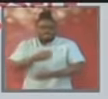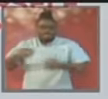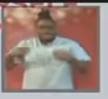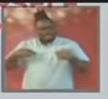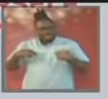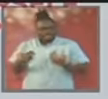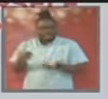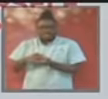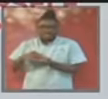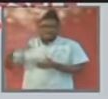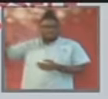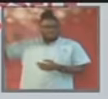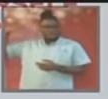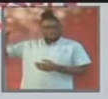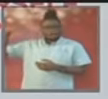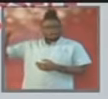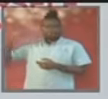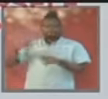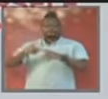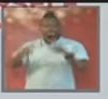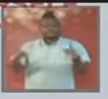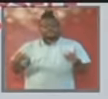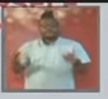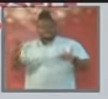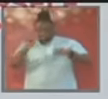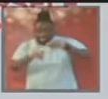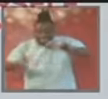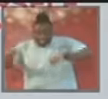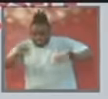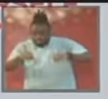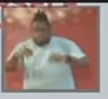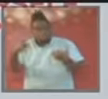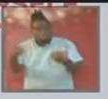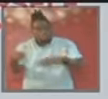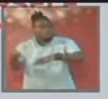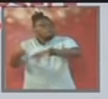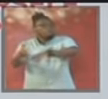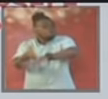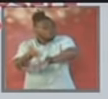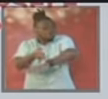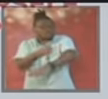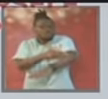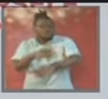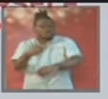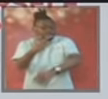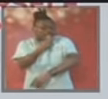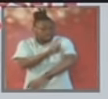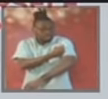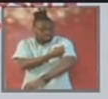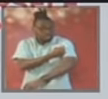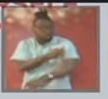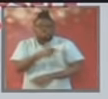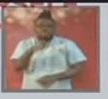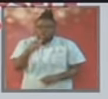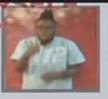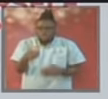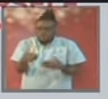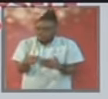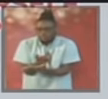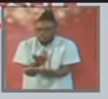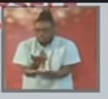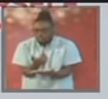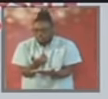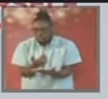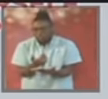the science has improved. But vaccines are the global response to